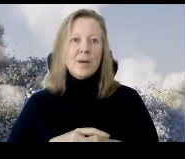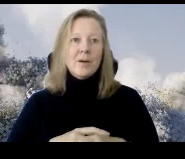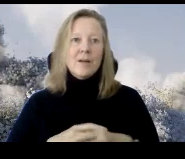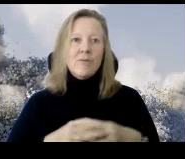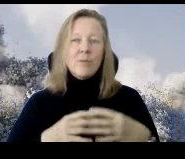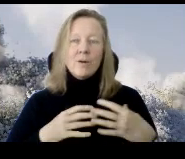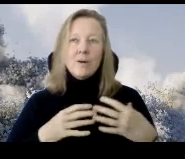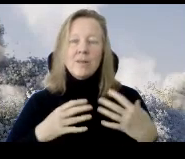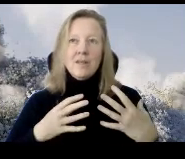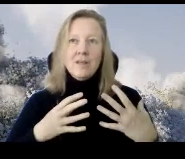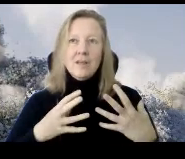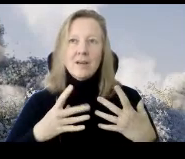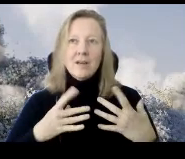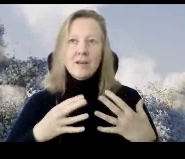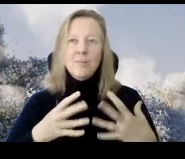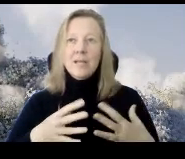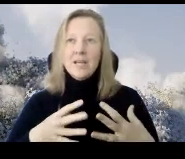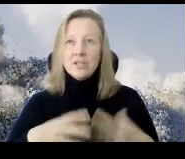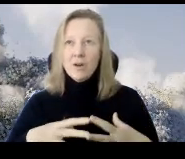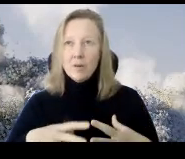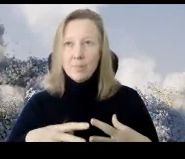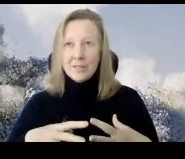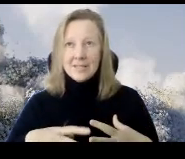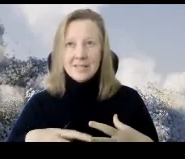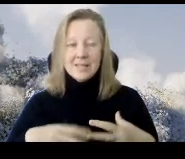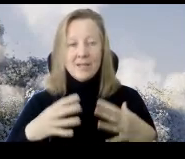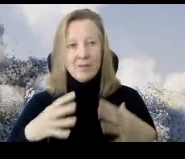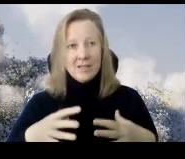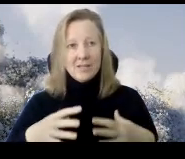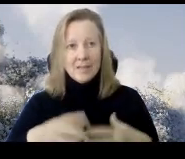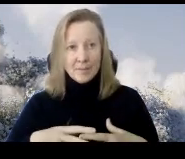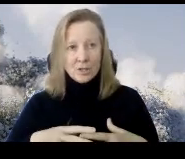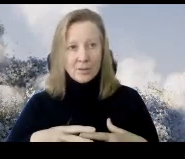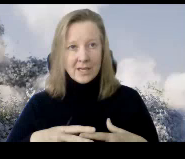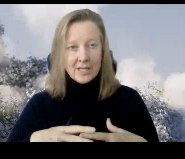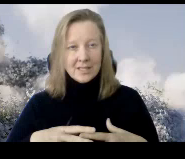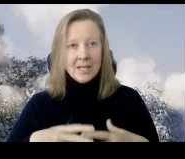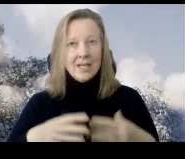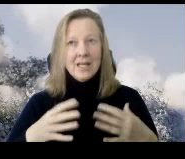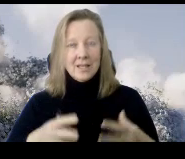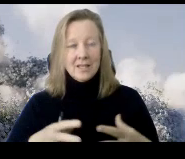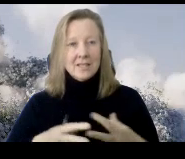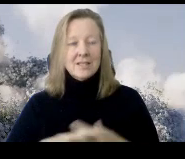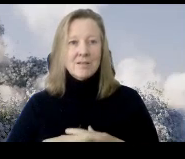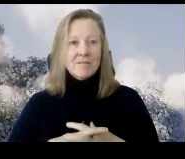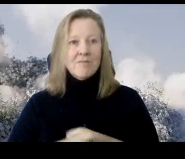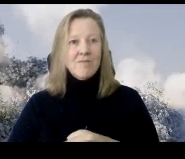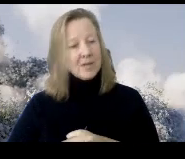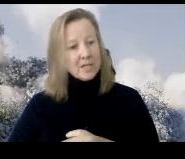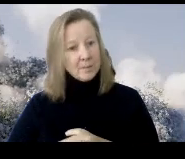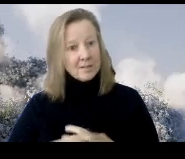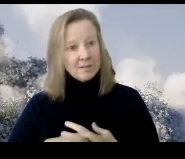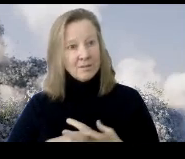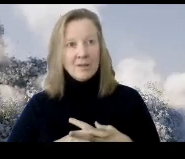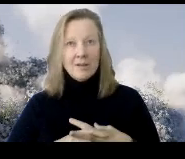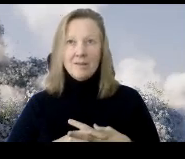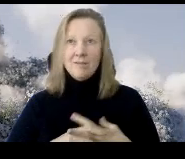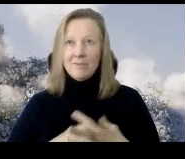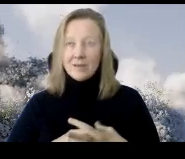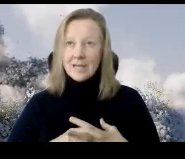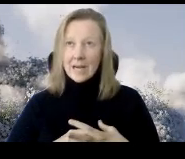it's preparing for the communication competencies that you need to demonstrate in this very